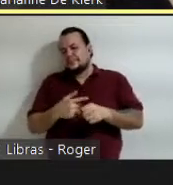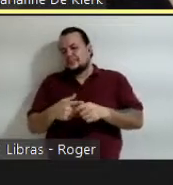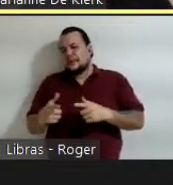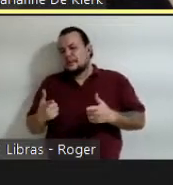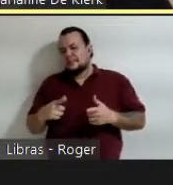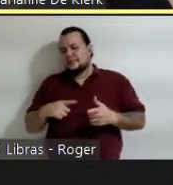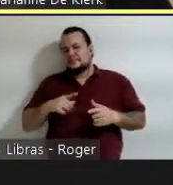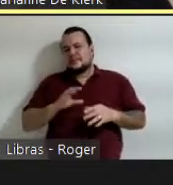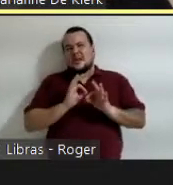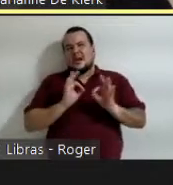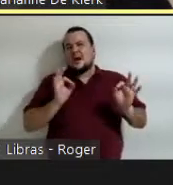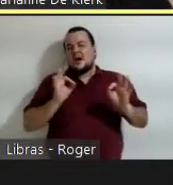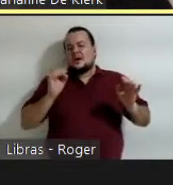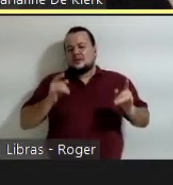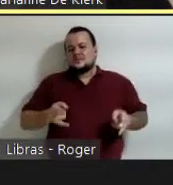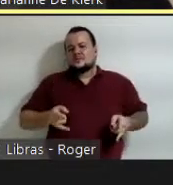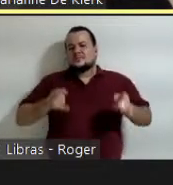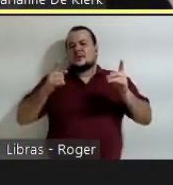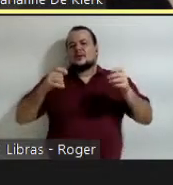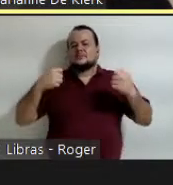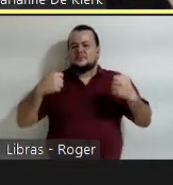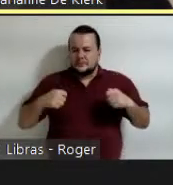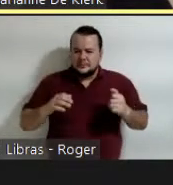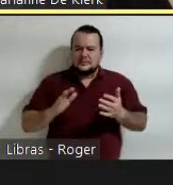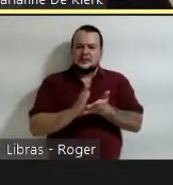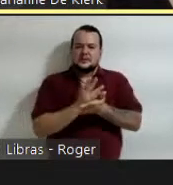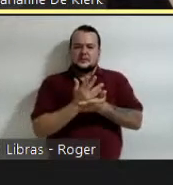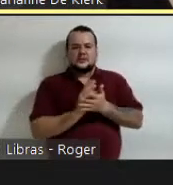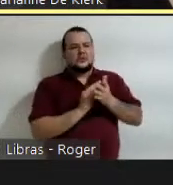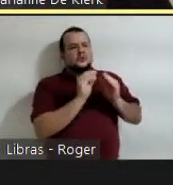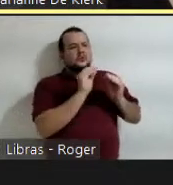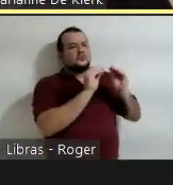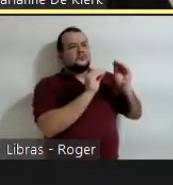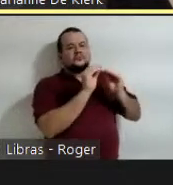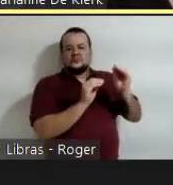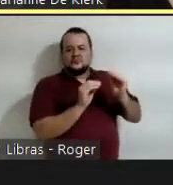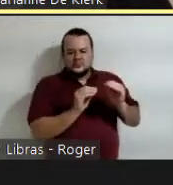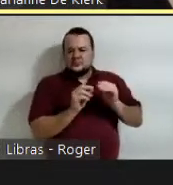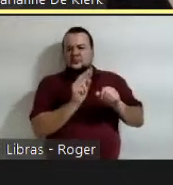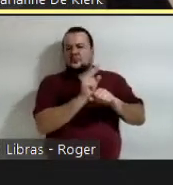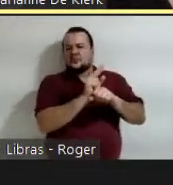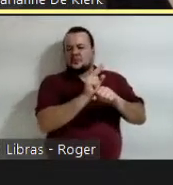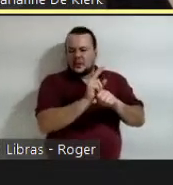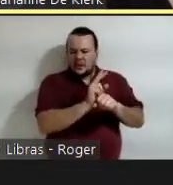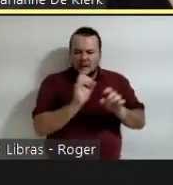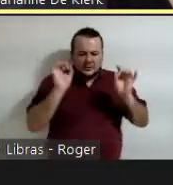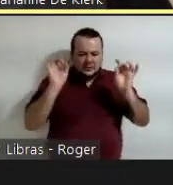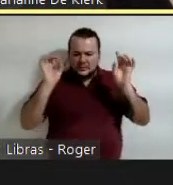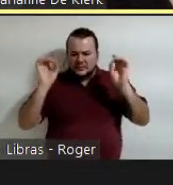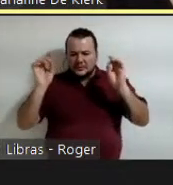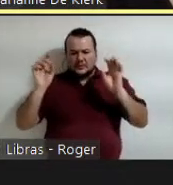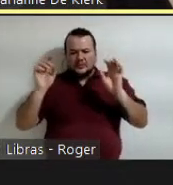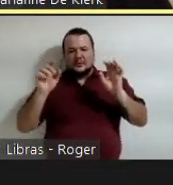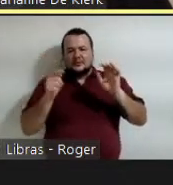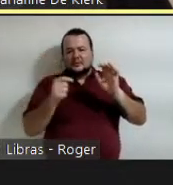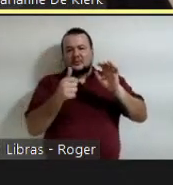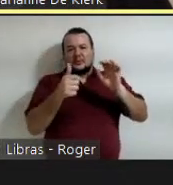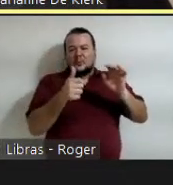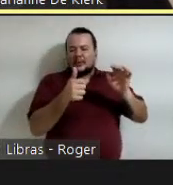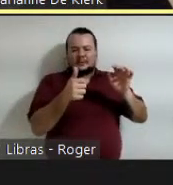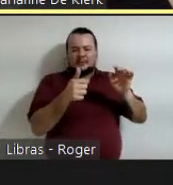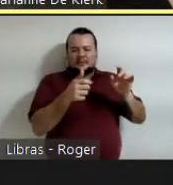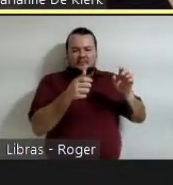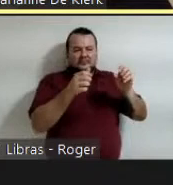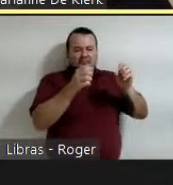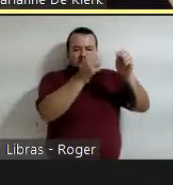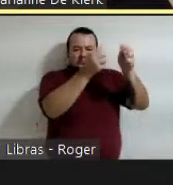regeneration, some buildings, especially state-owned buildings, in a very bad state, but has incredible potential. These are modernist